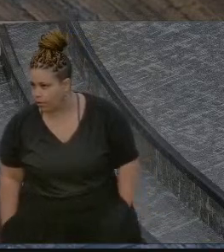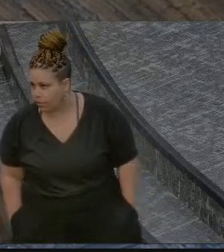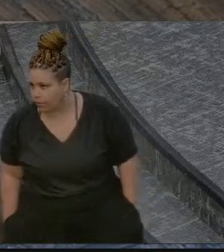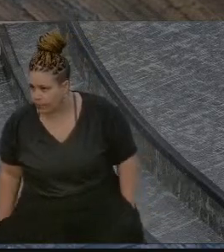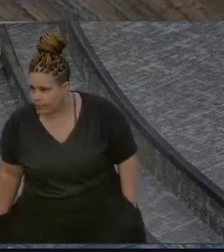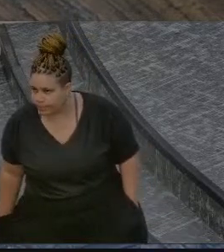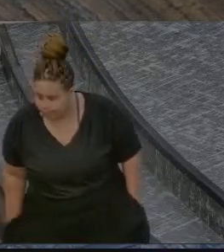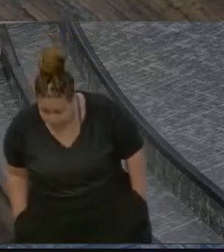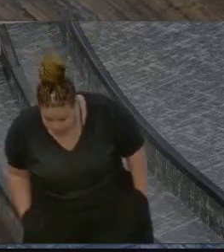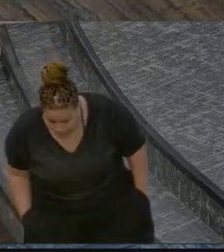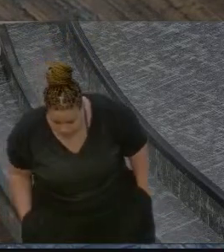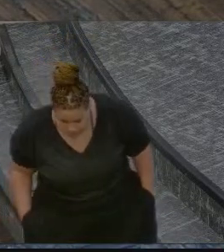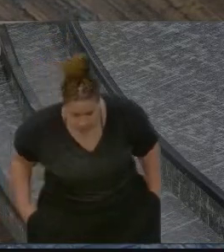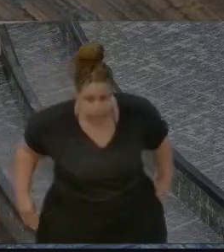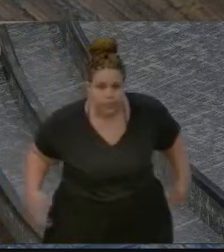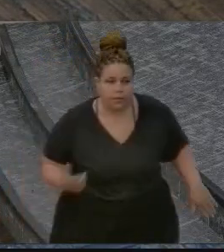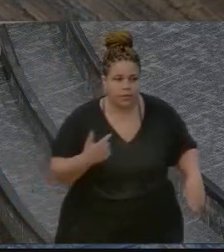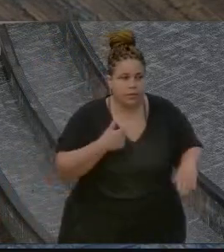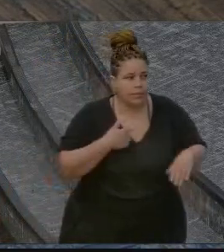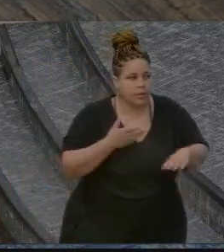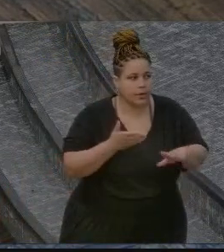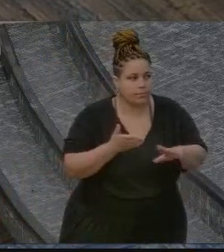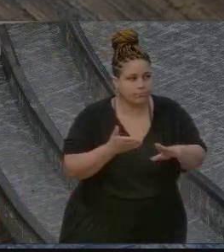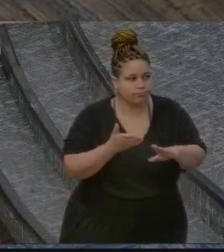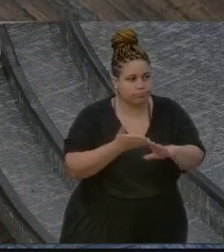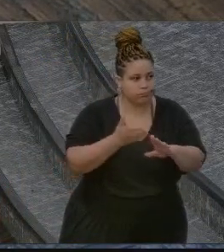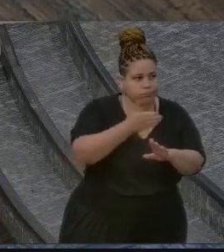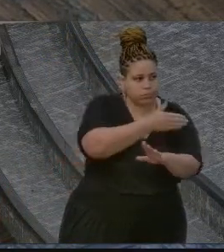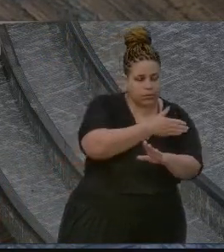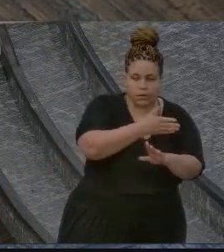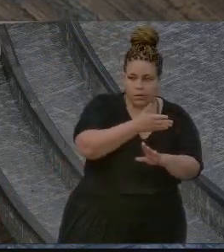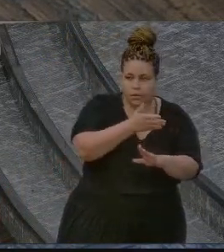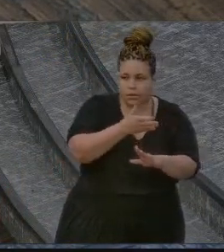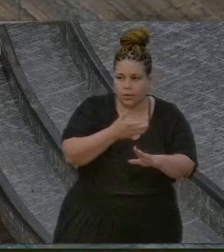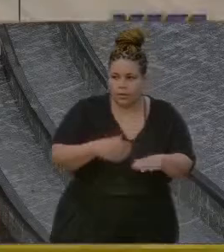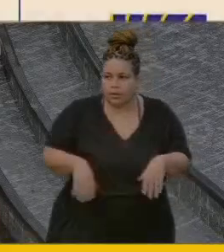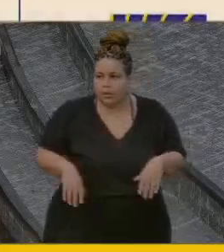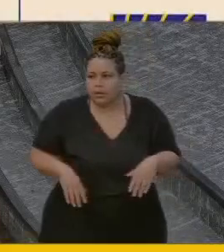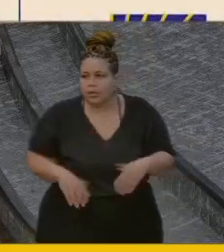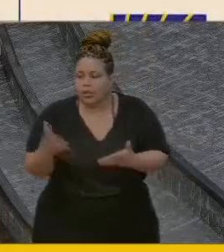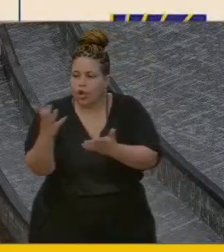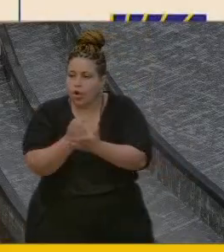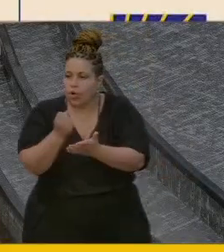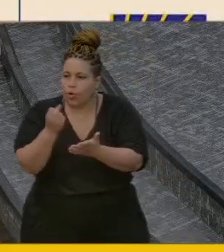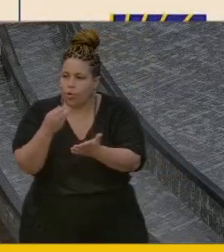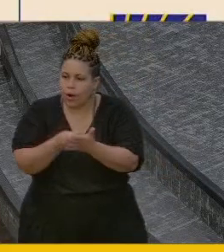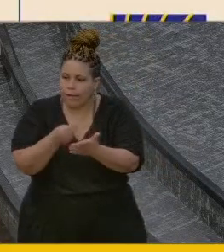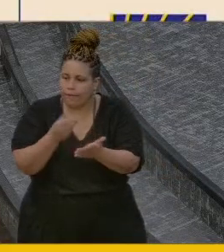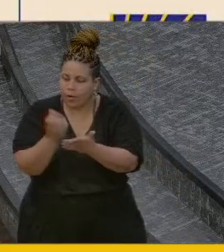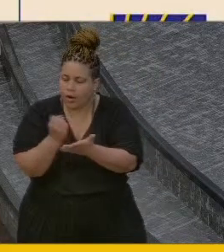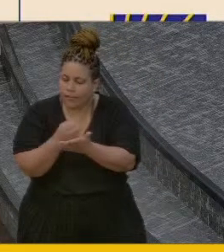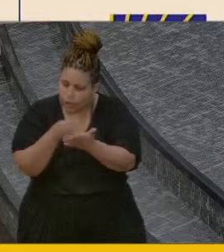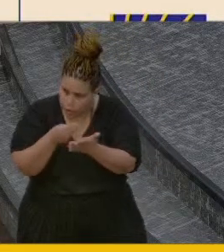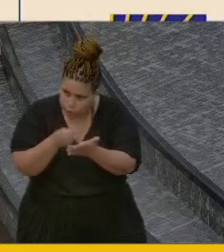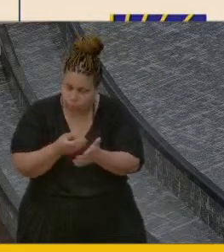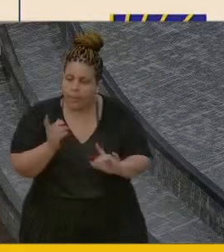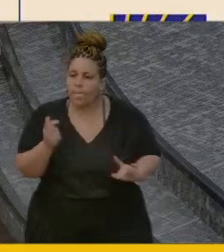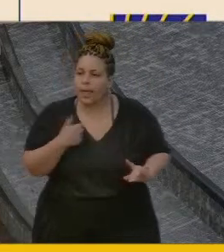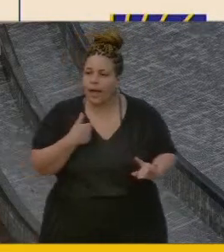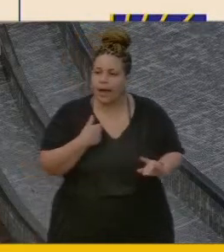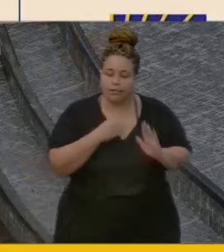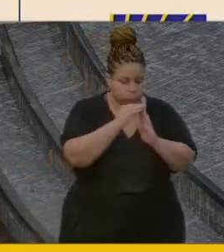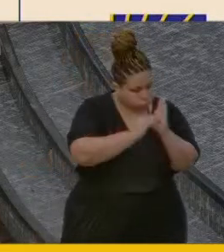Okay, so I'm just going to flip back here to the revenues. I ran the report right before I came up